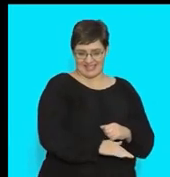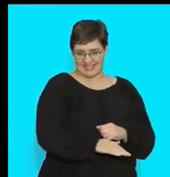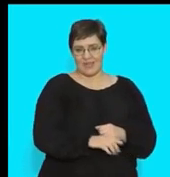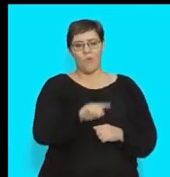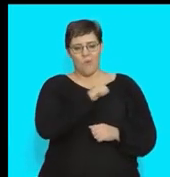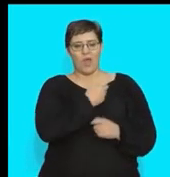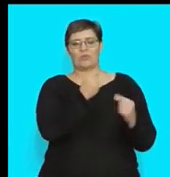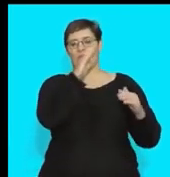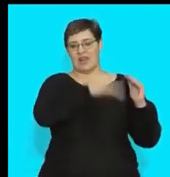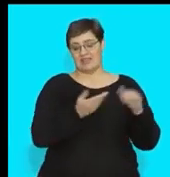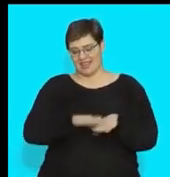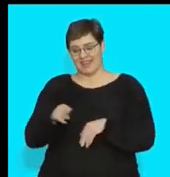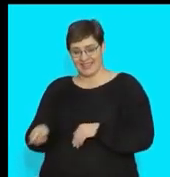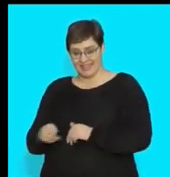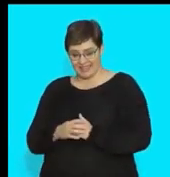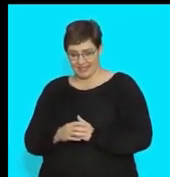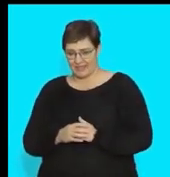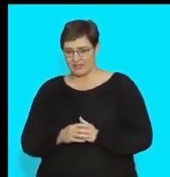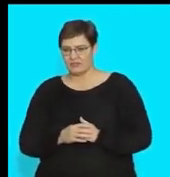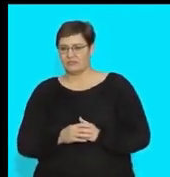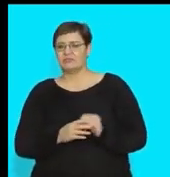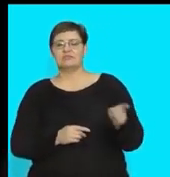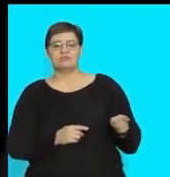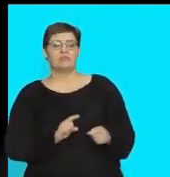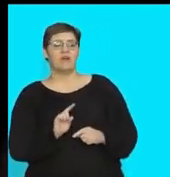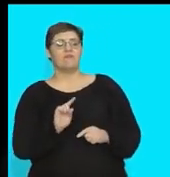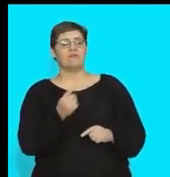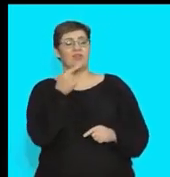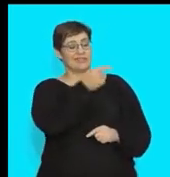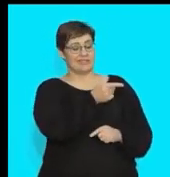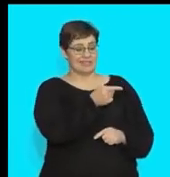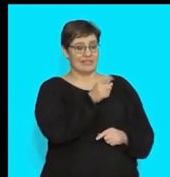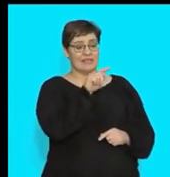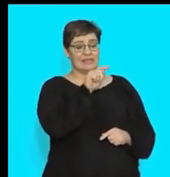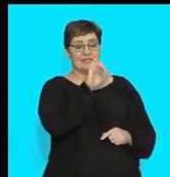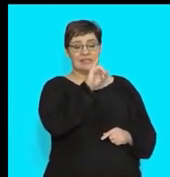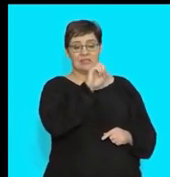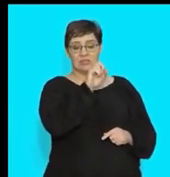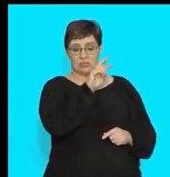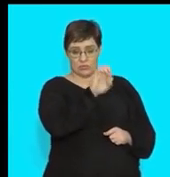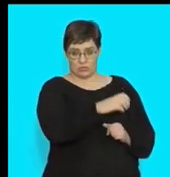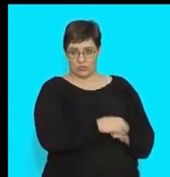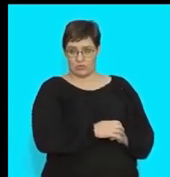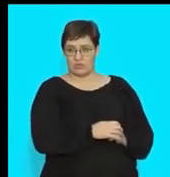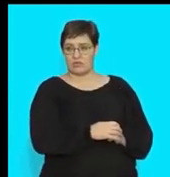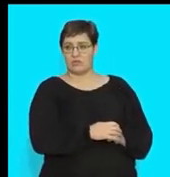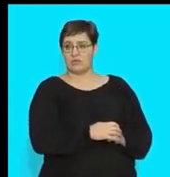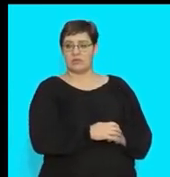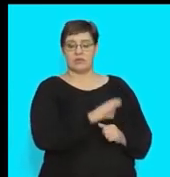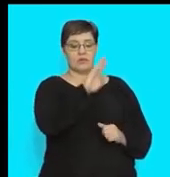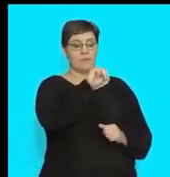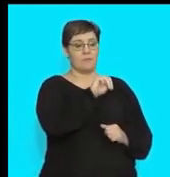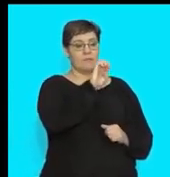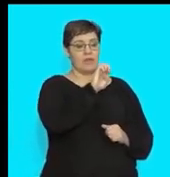do less. Let's quickly go through the first, all right, tissue, right, when you look at it. A